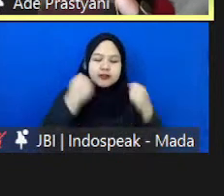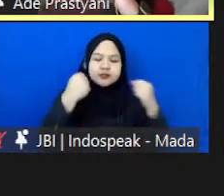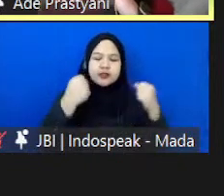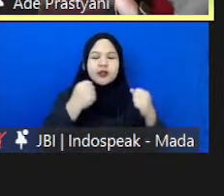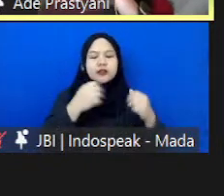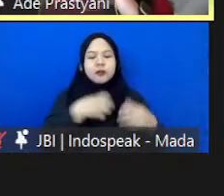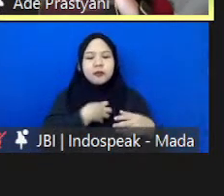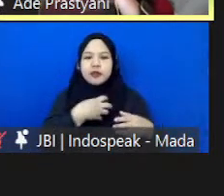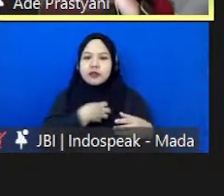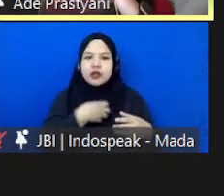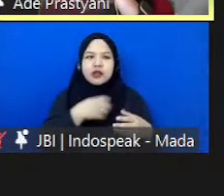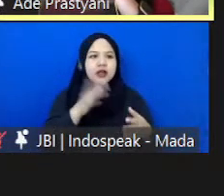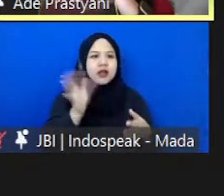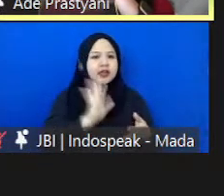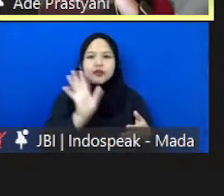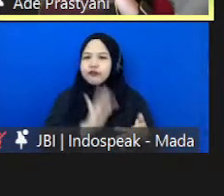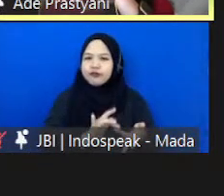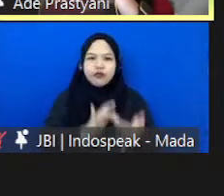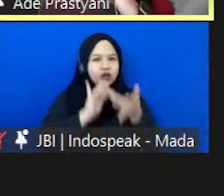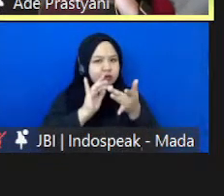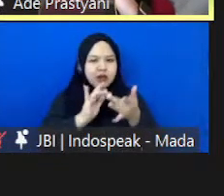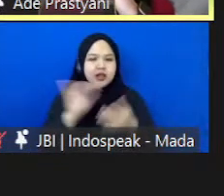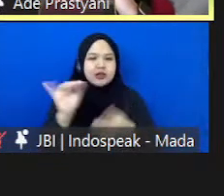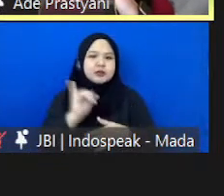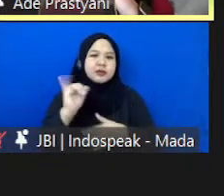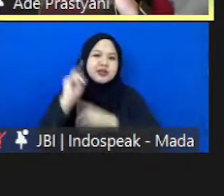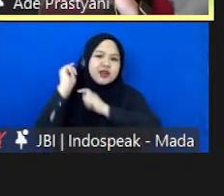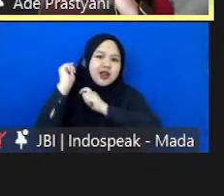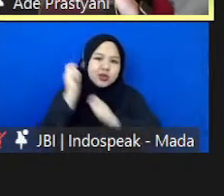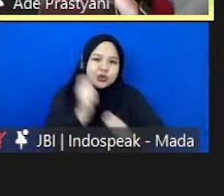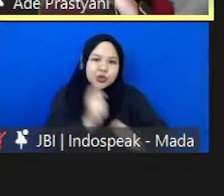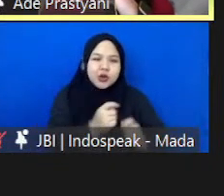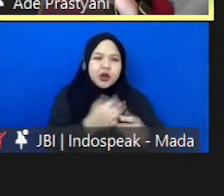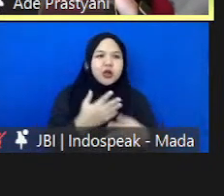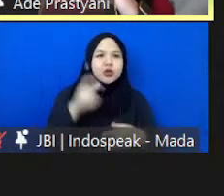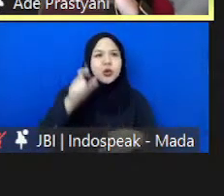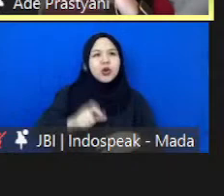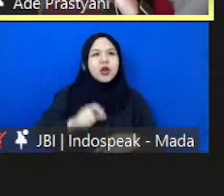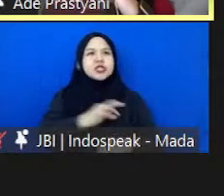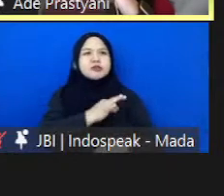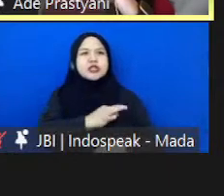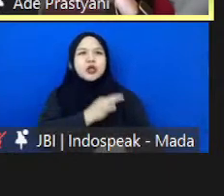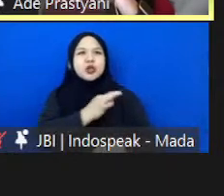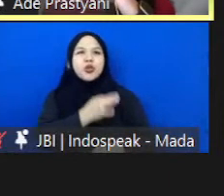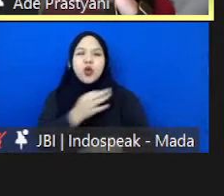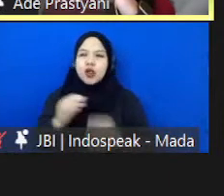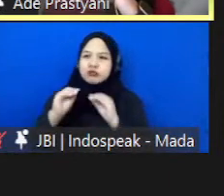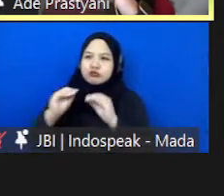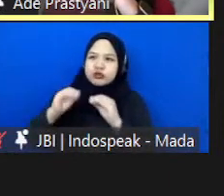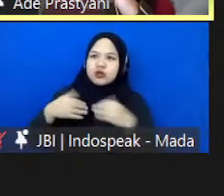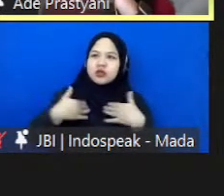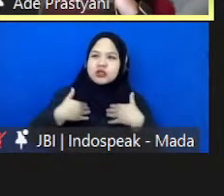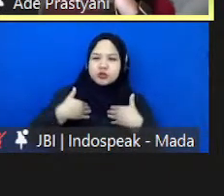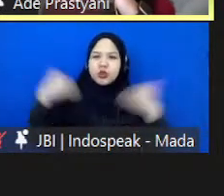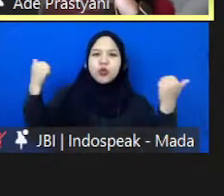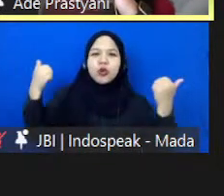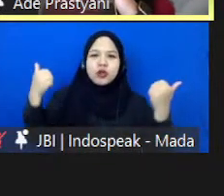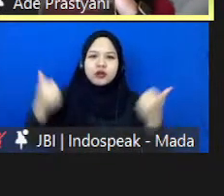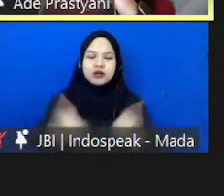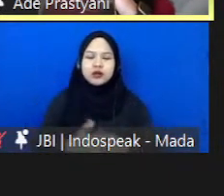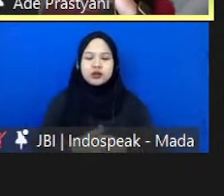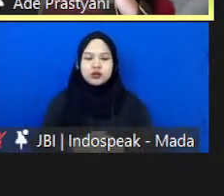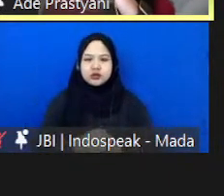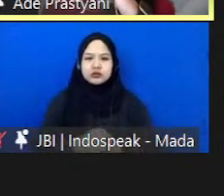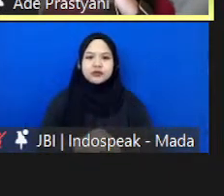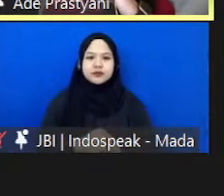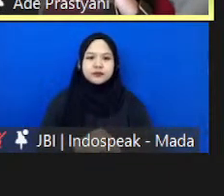of traditional and faith-based or spiritual healers, among others. However, in discussing the way